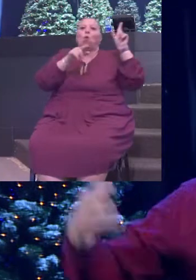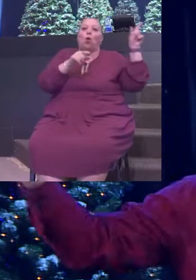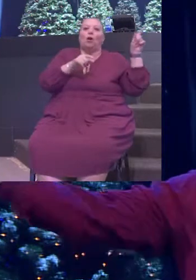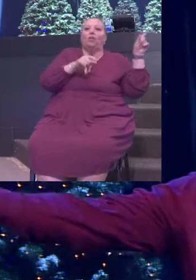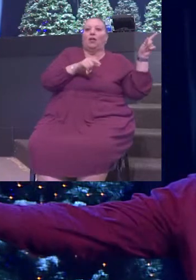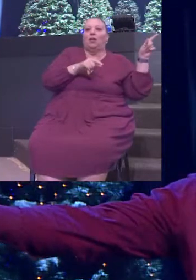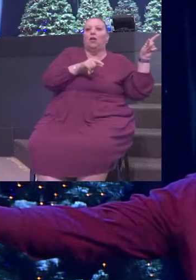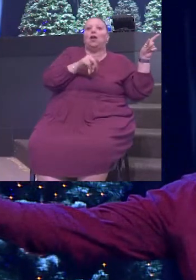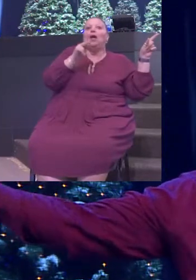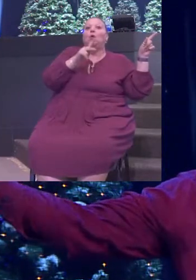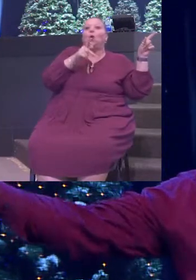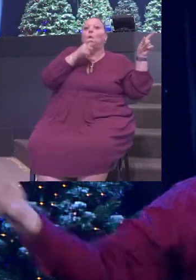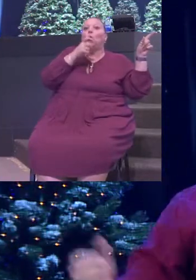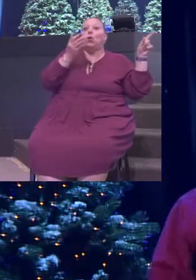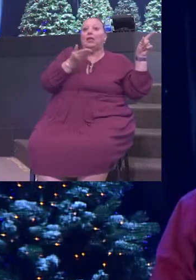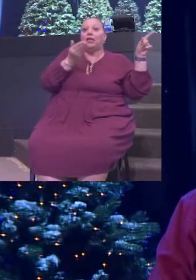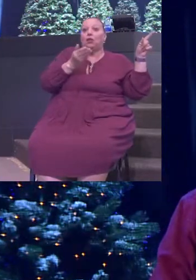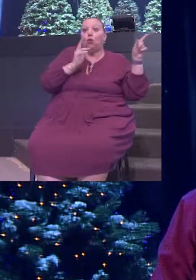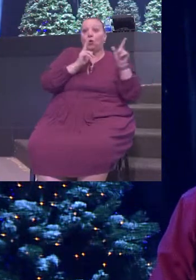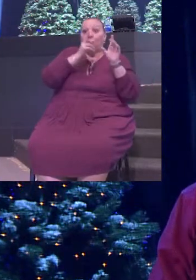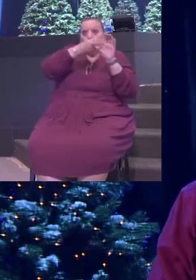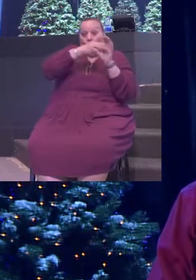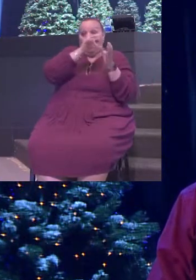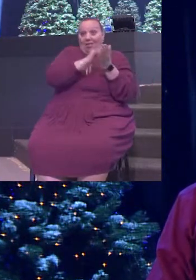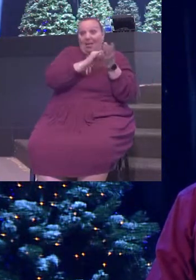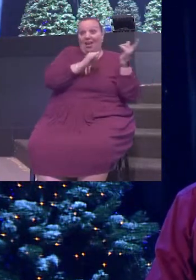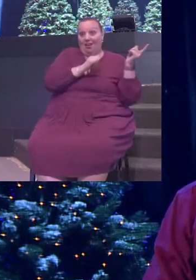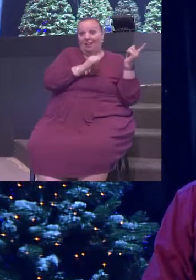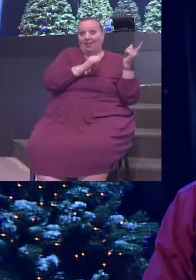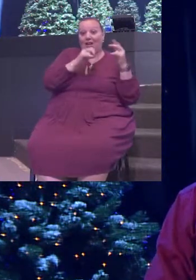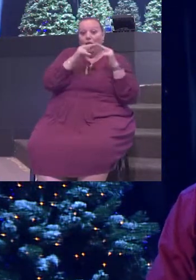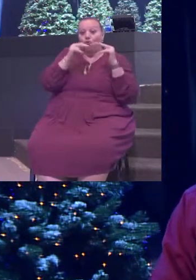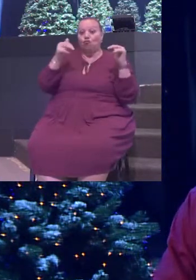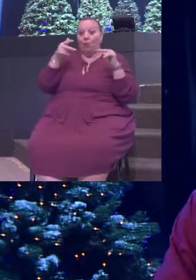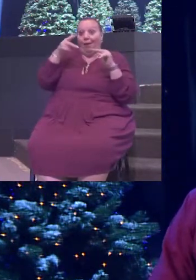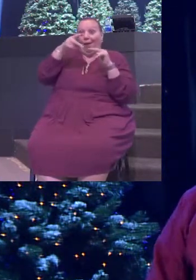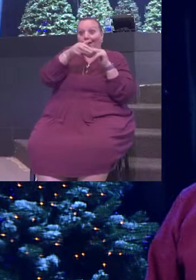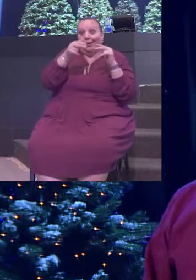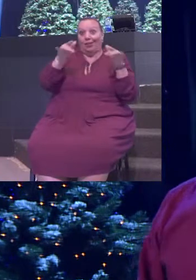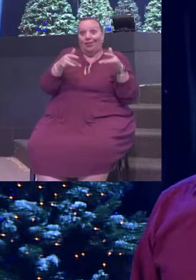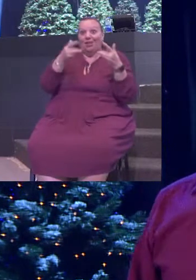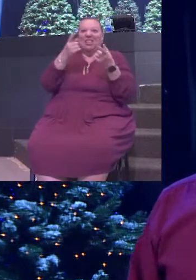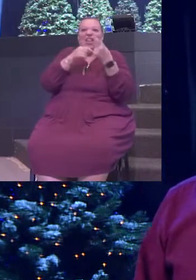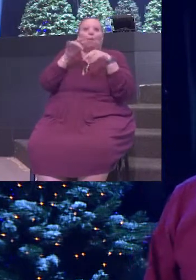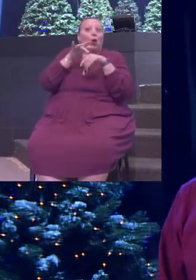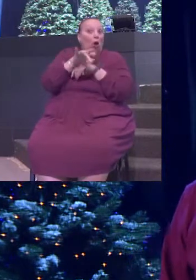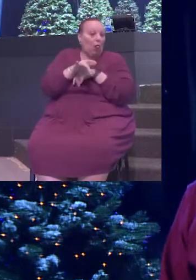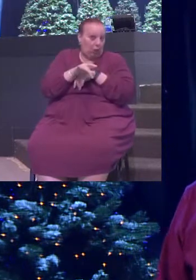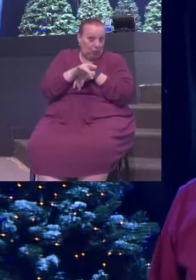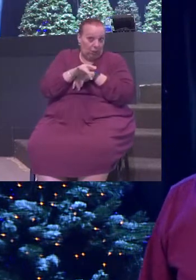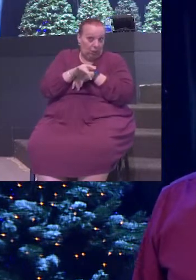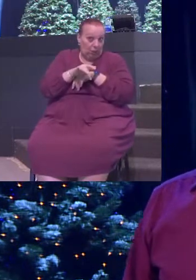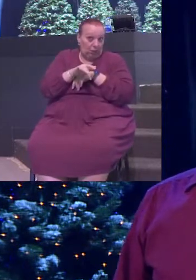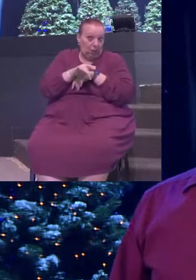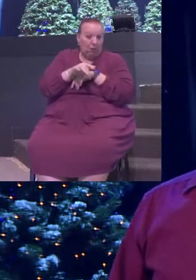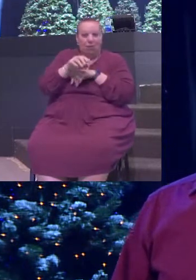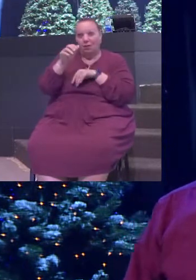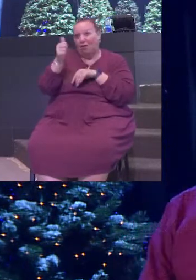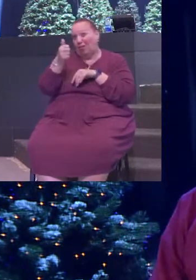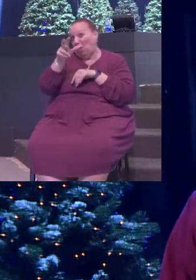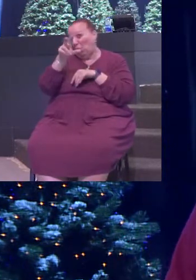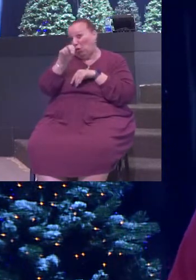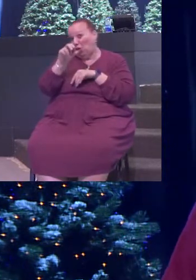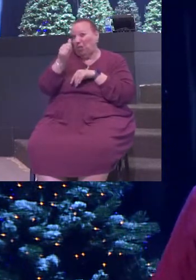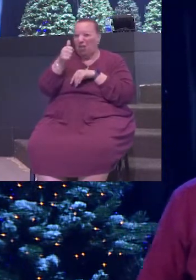courtyard. And those of you that are here, that you want to be a part of the ribbon cutting event, you need to come early, and you can come around